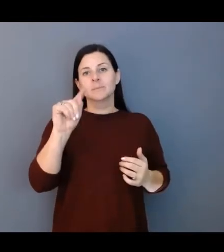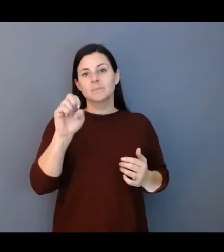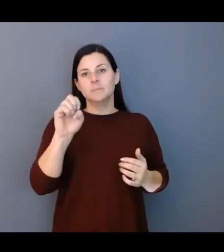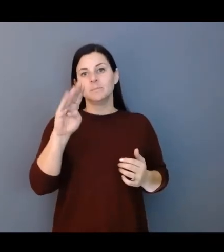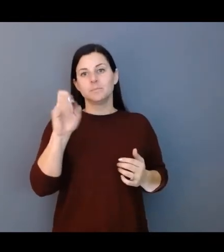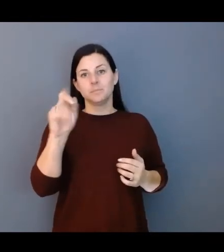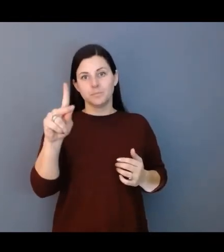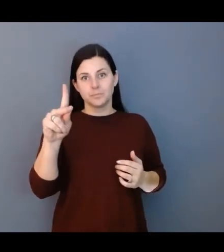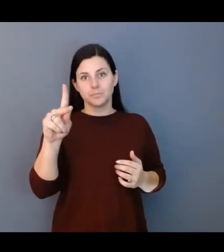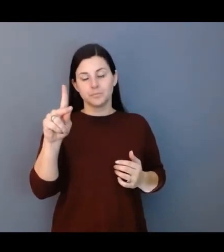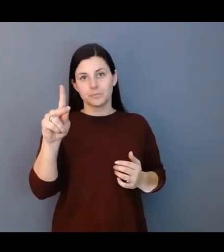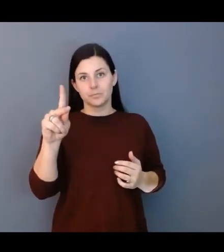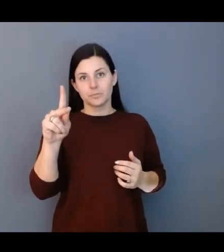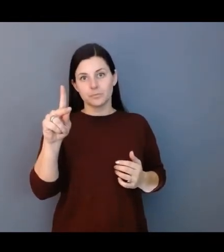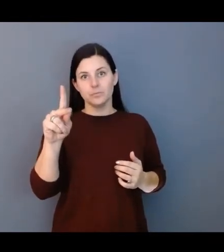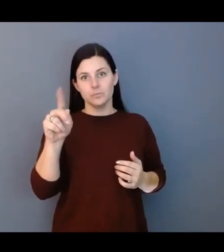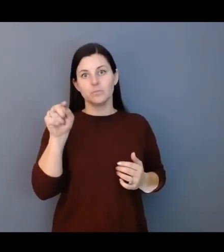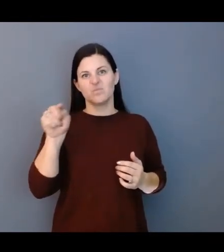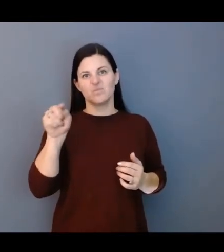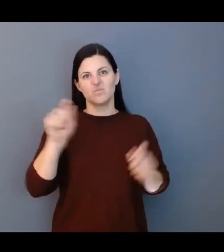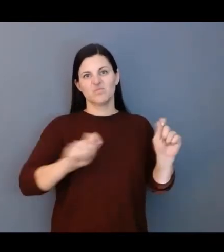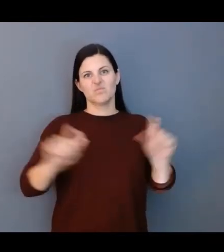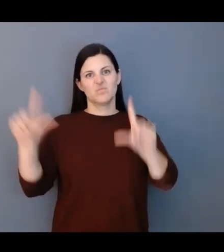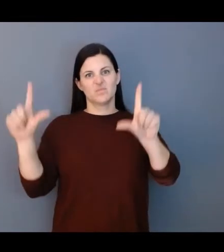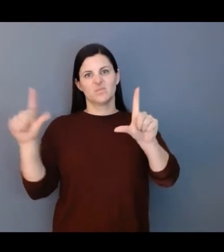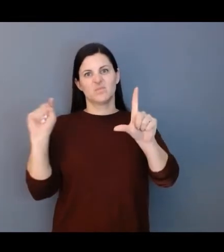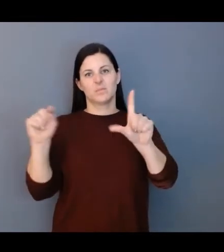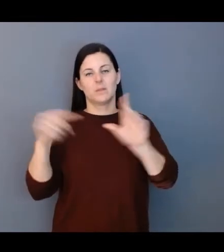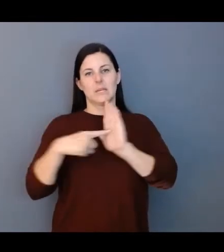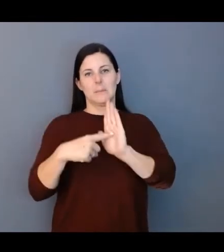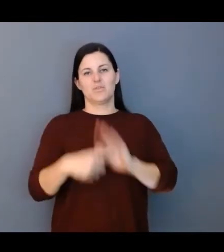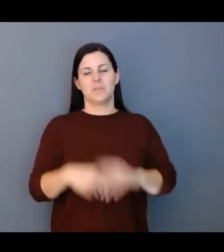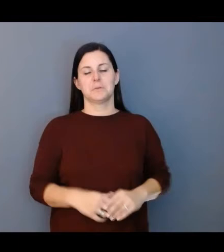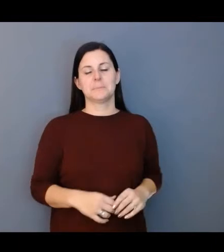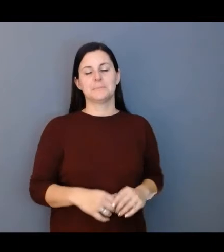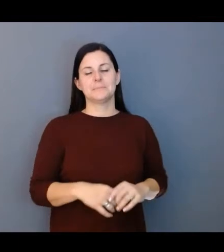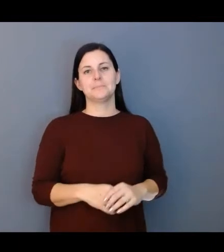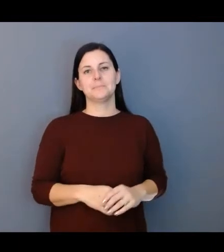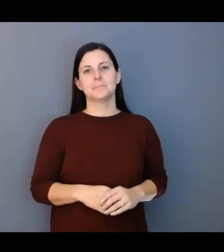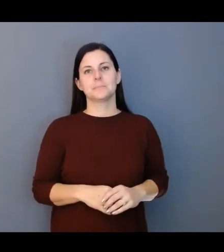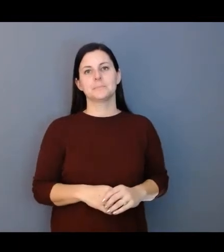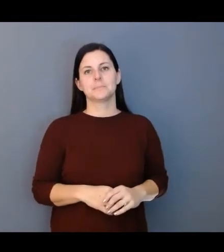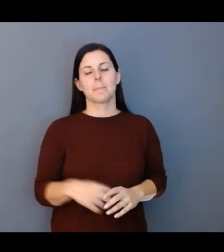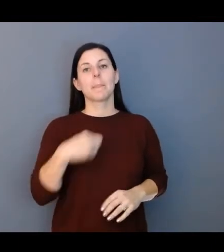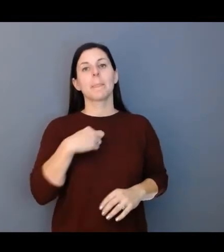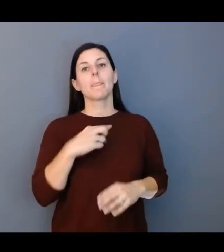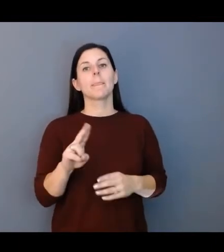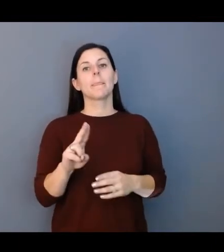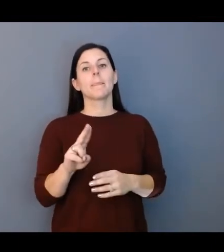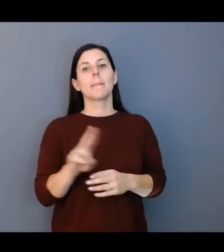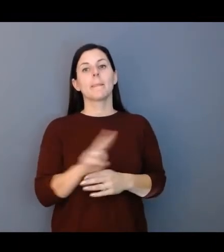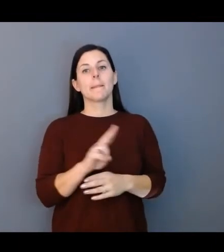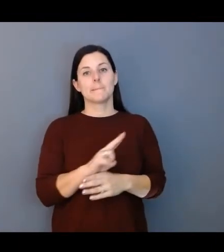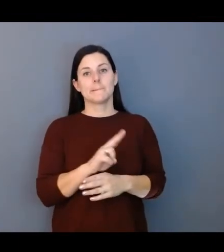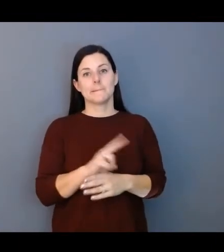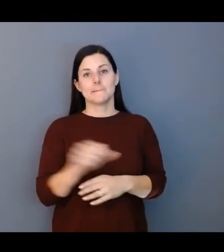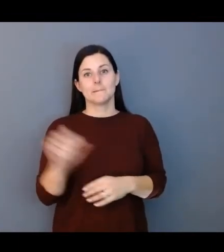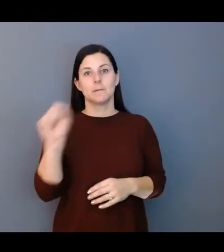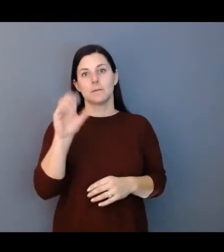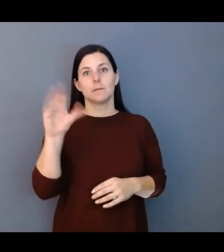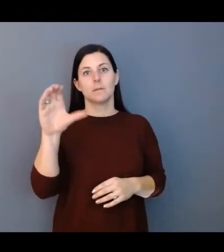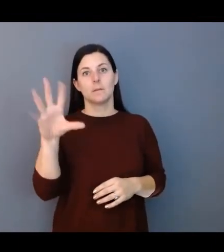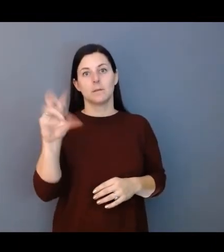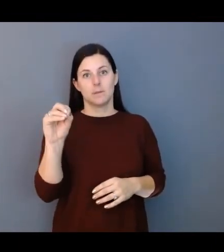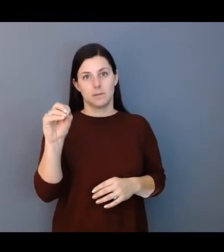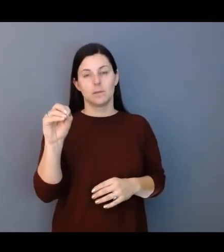notebook in there. And this is the notebook that I'm going to use for the demonstration. I'm using a ResNet